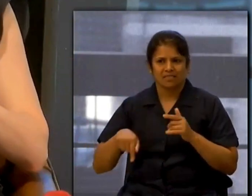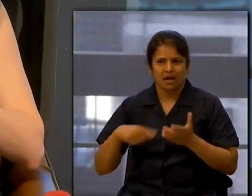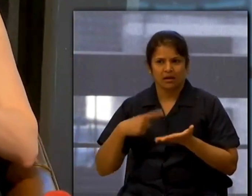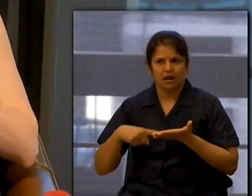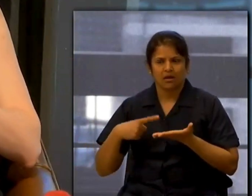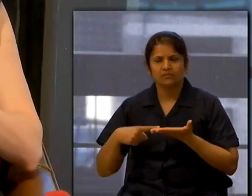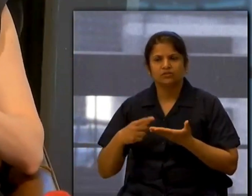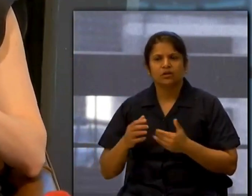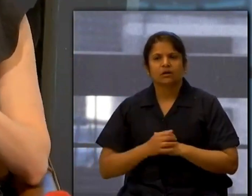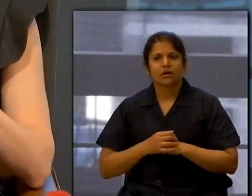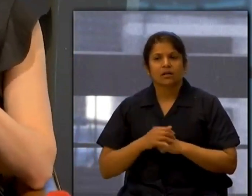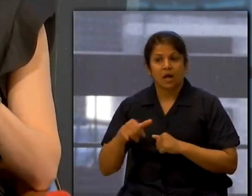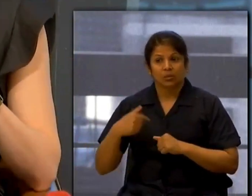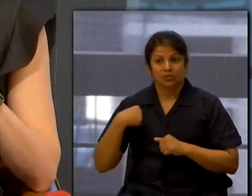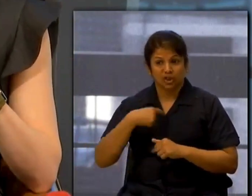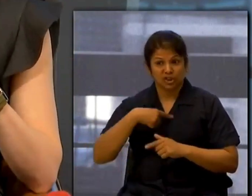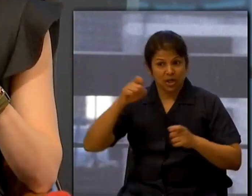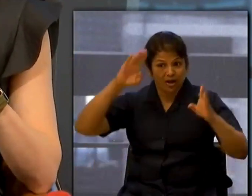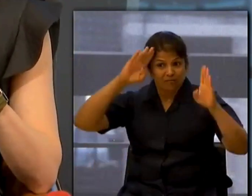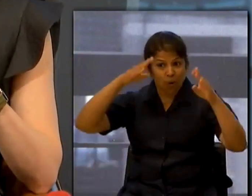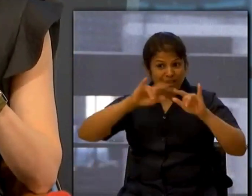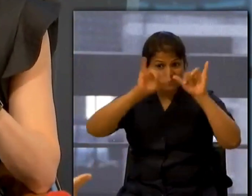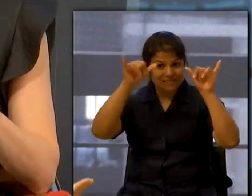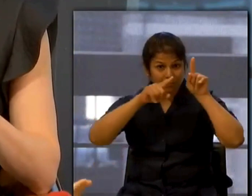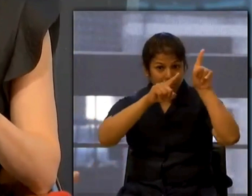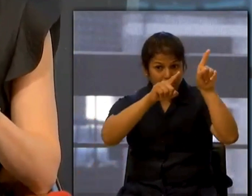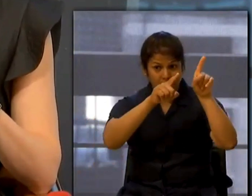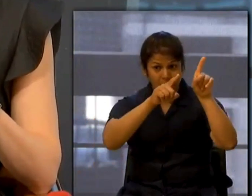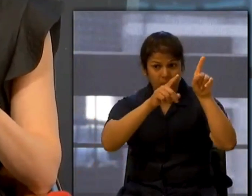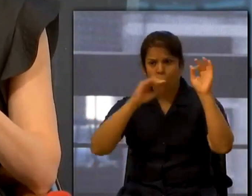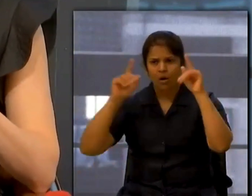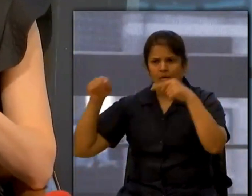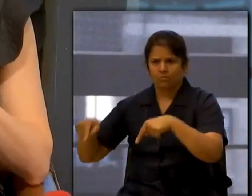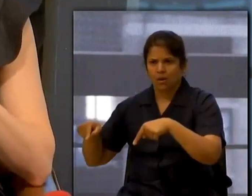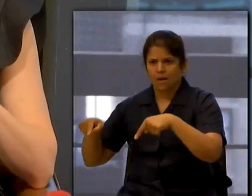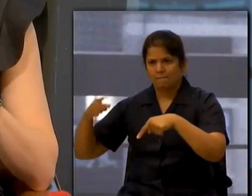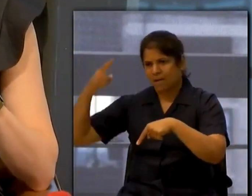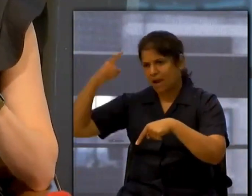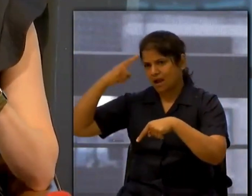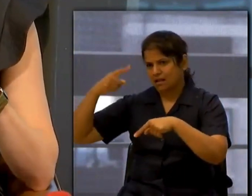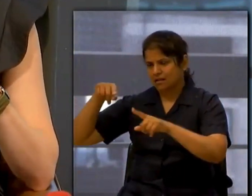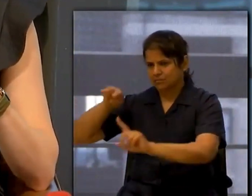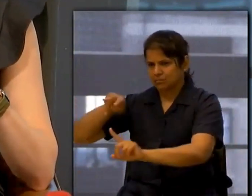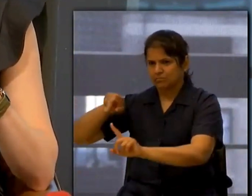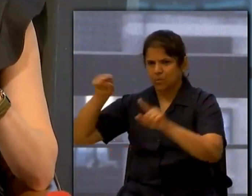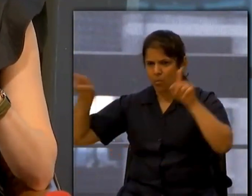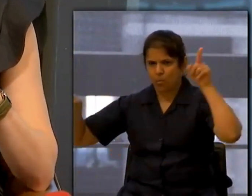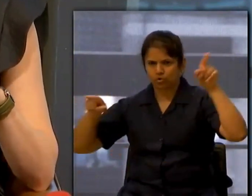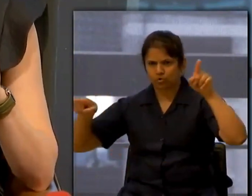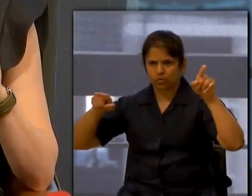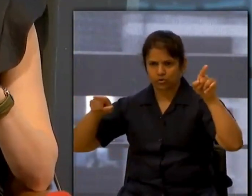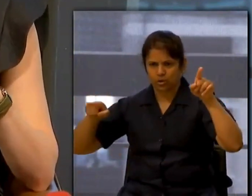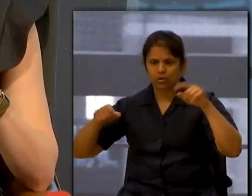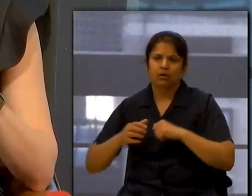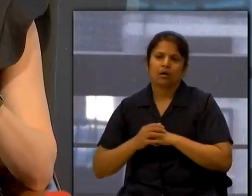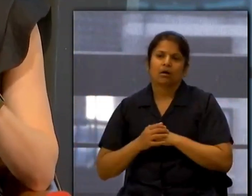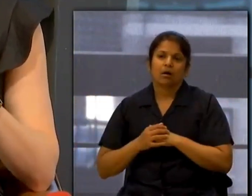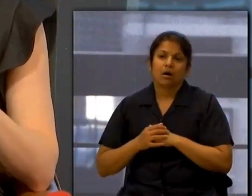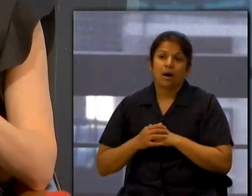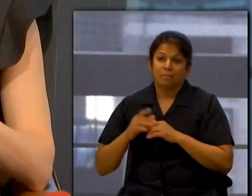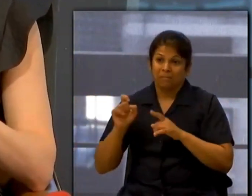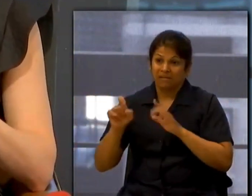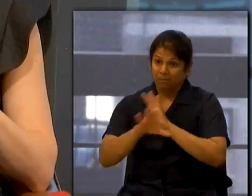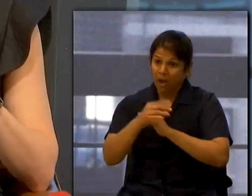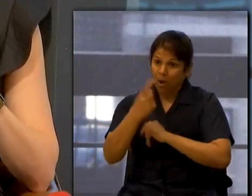focus on systems or should we focus on mindsets? And I don't think that's a binary, right? I think you need